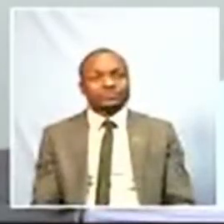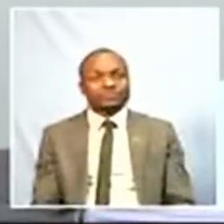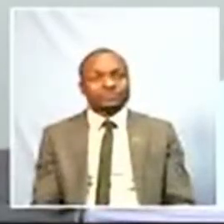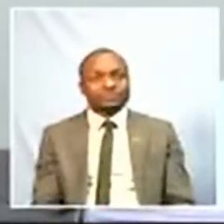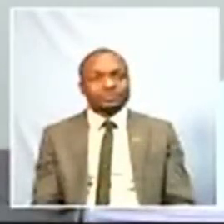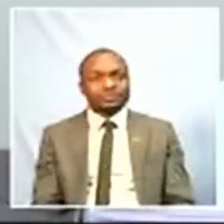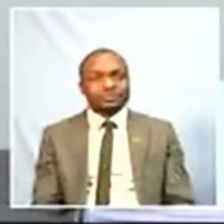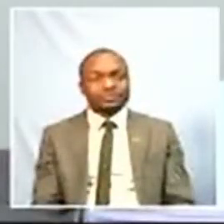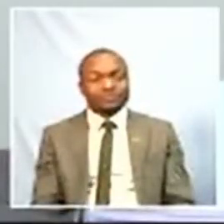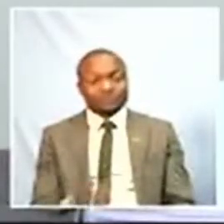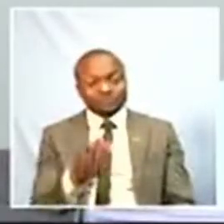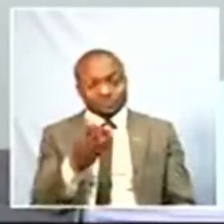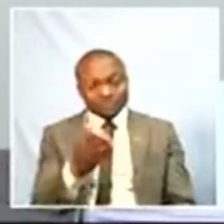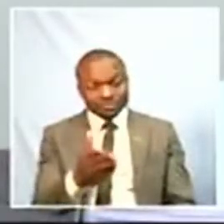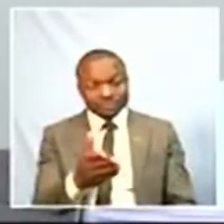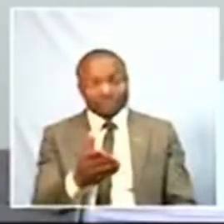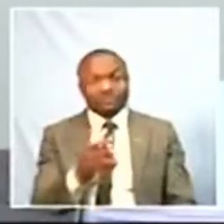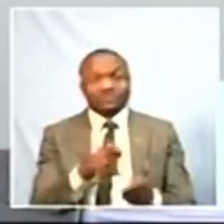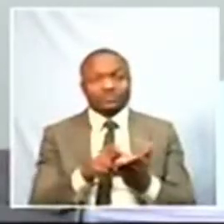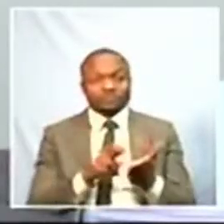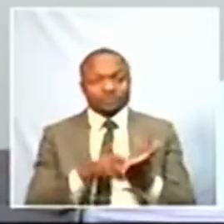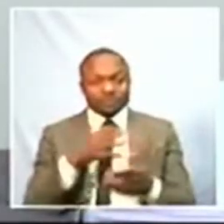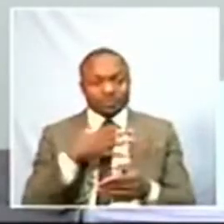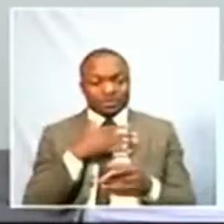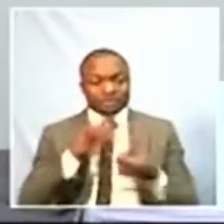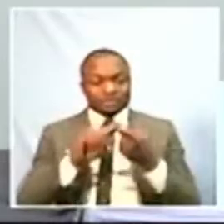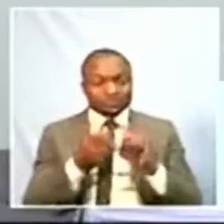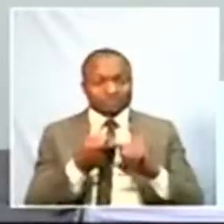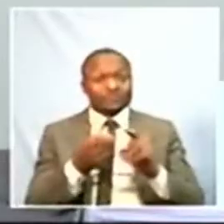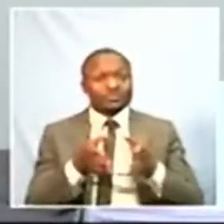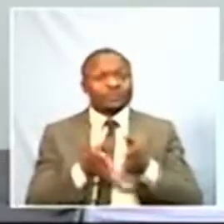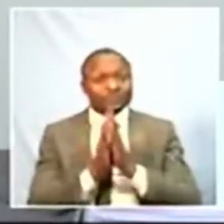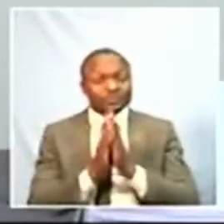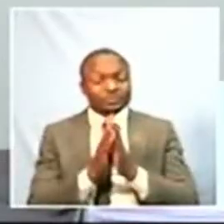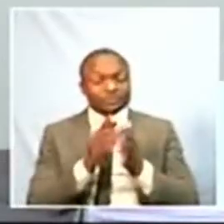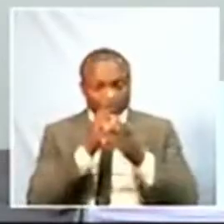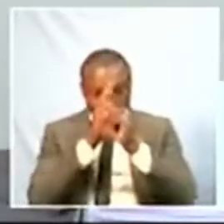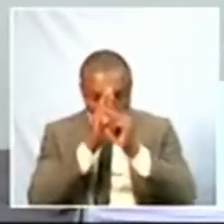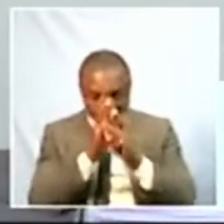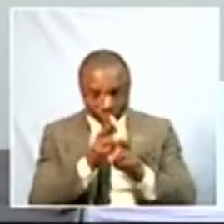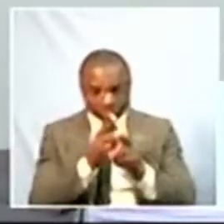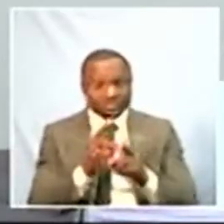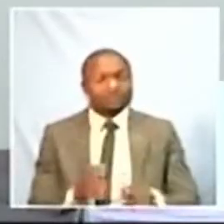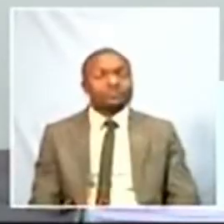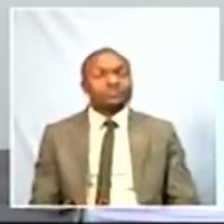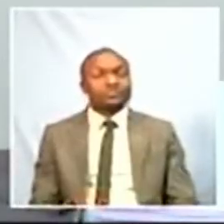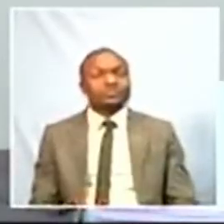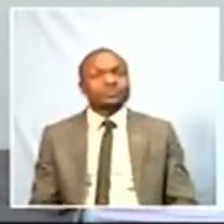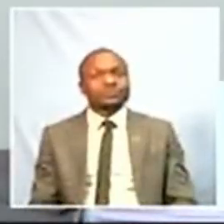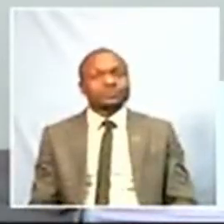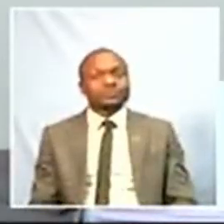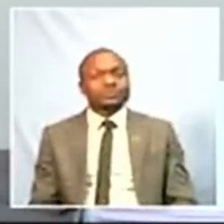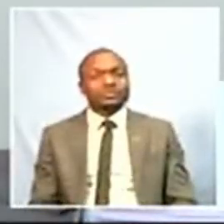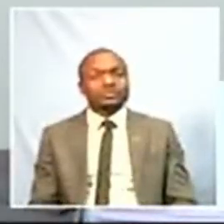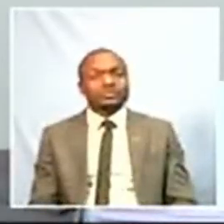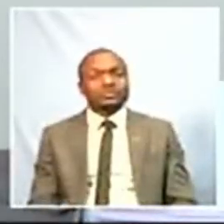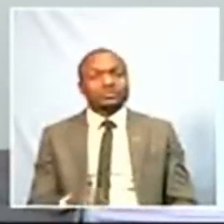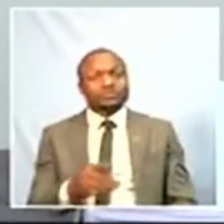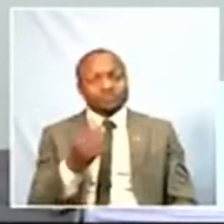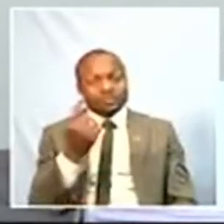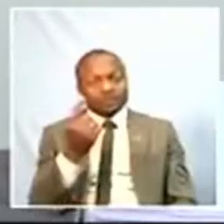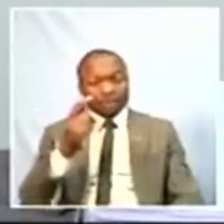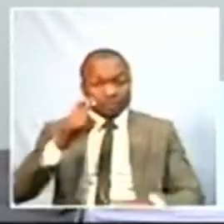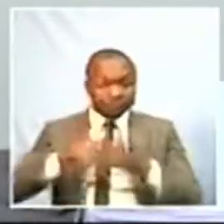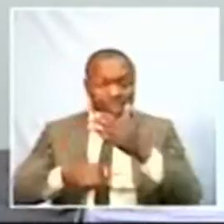There is a circular. My colleague asked, Honorable Pavium, asked, is the one that was